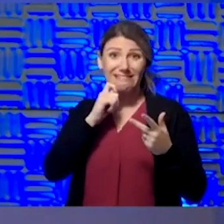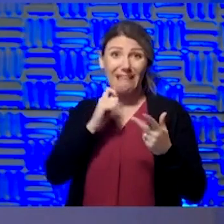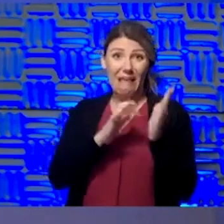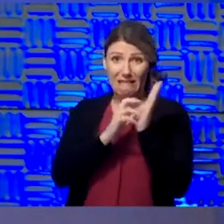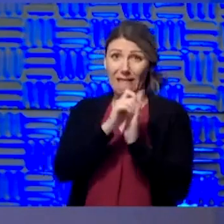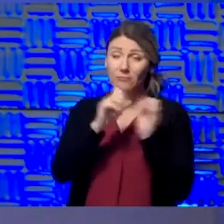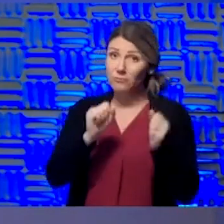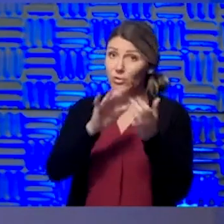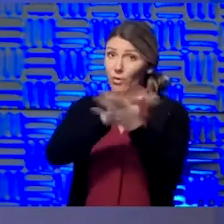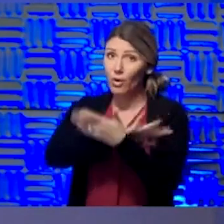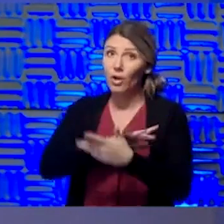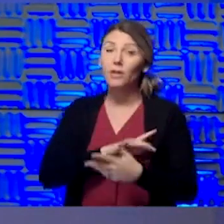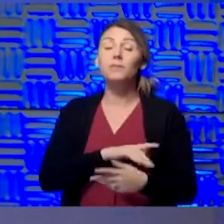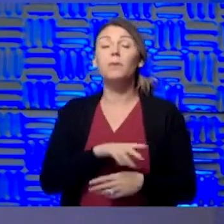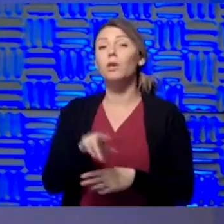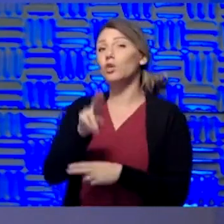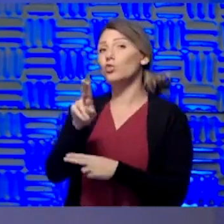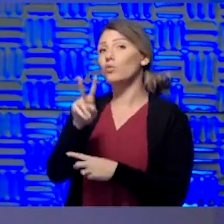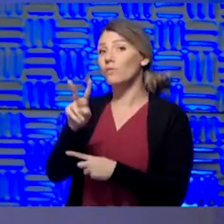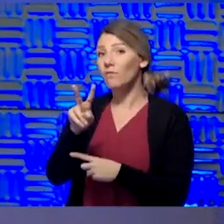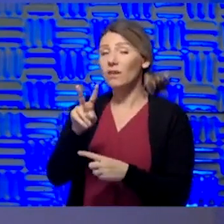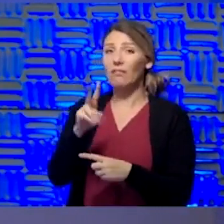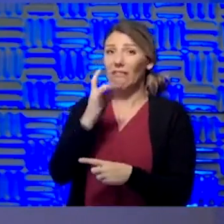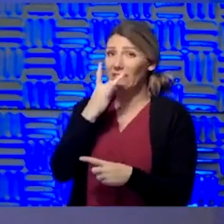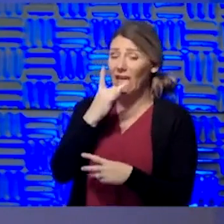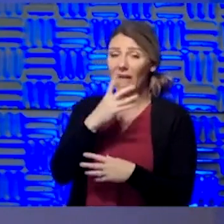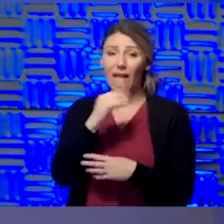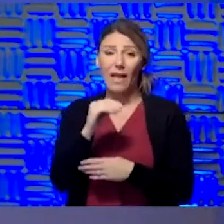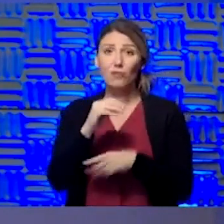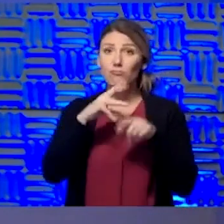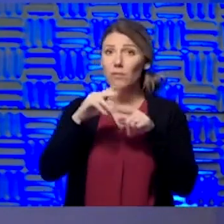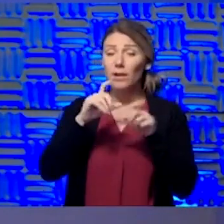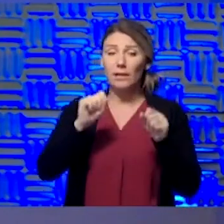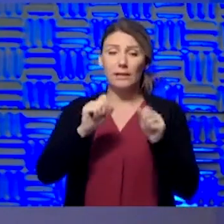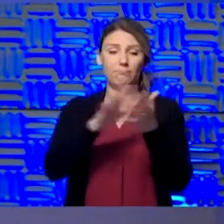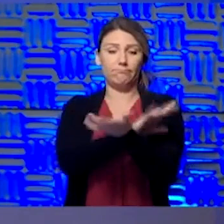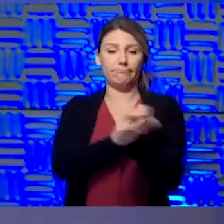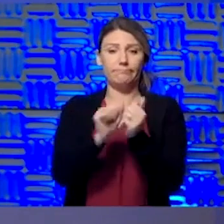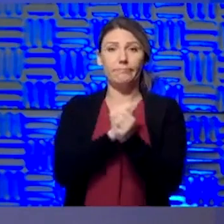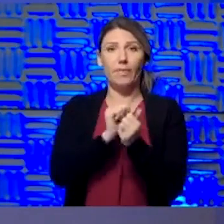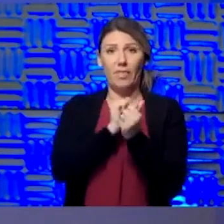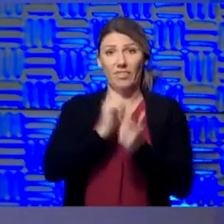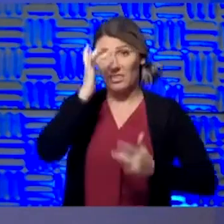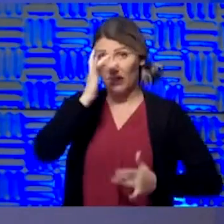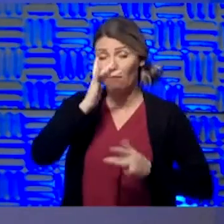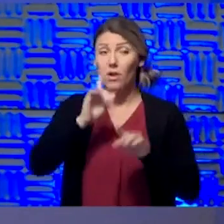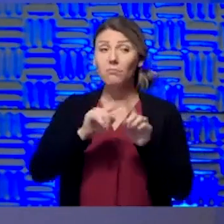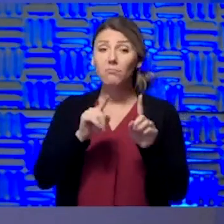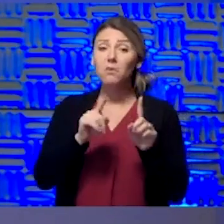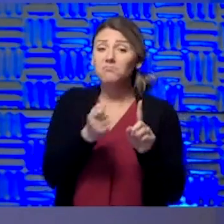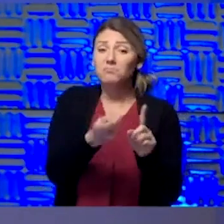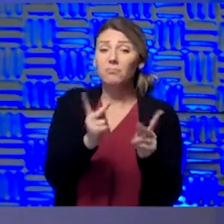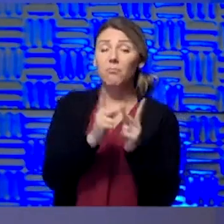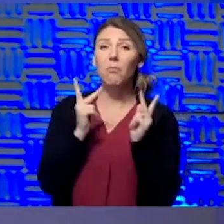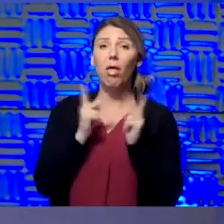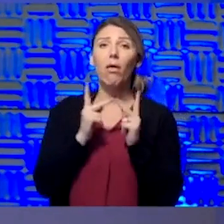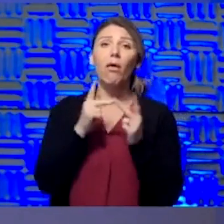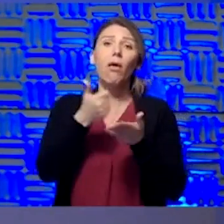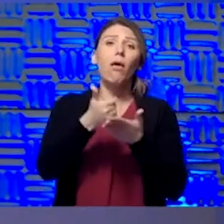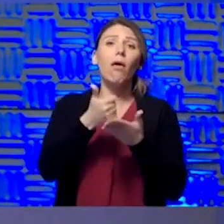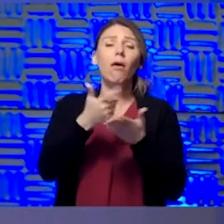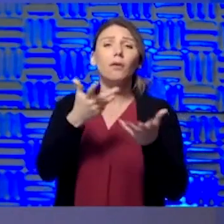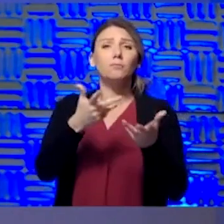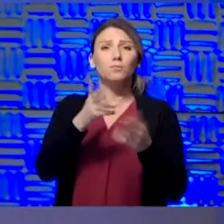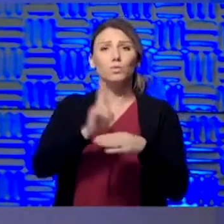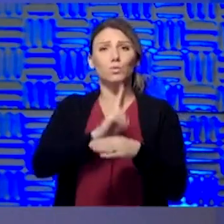know that UV light or UV radiation can destroy the virus. And some places are using it to help sterilize